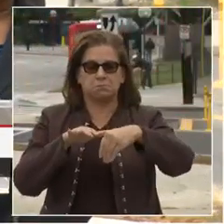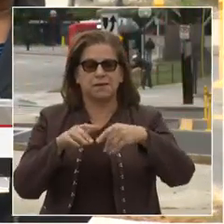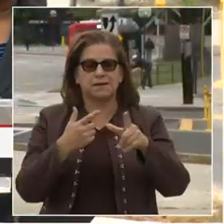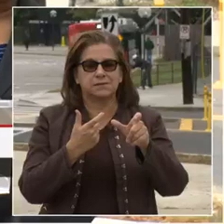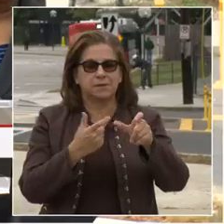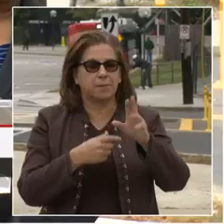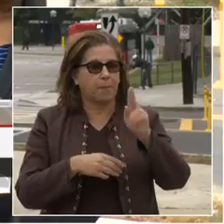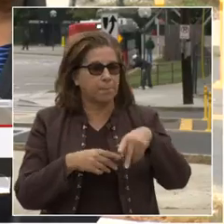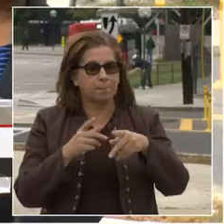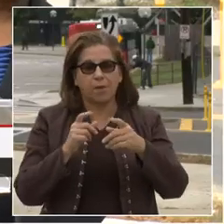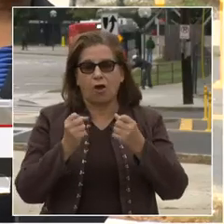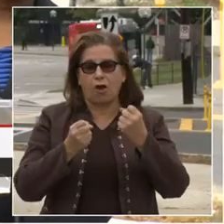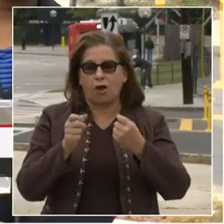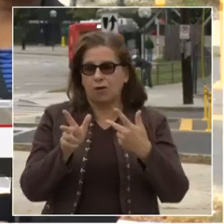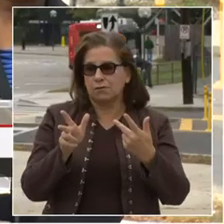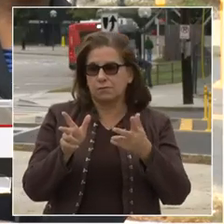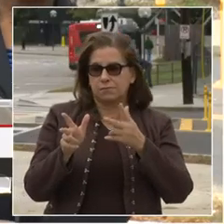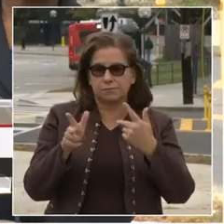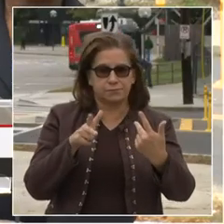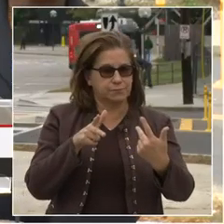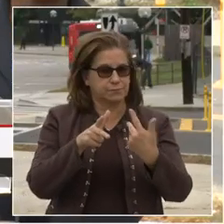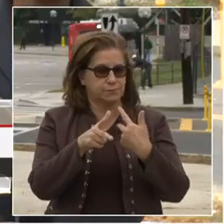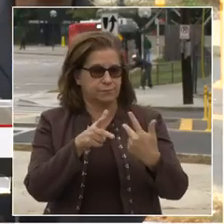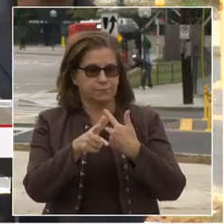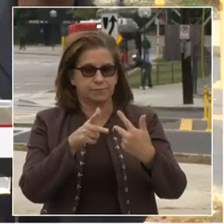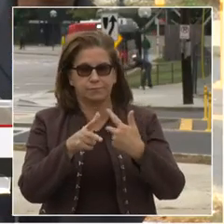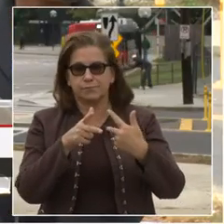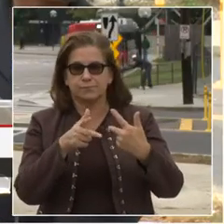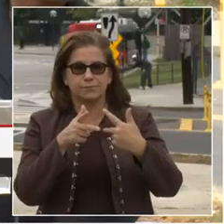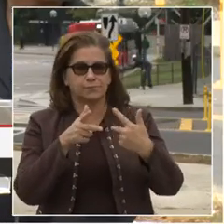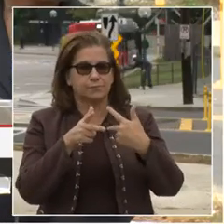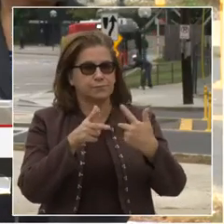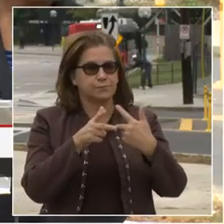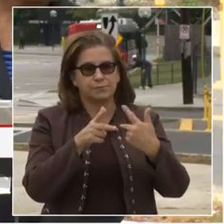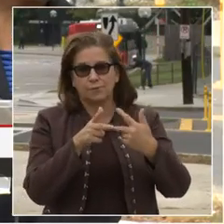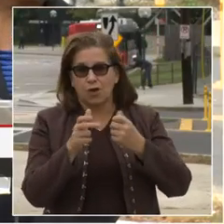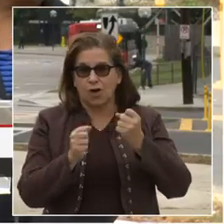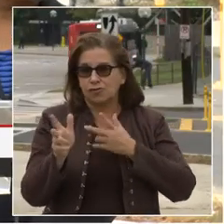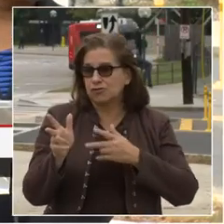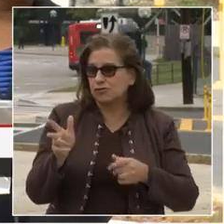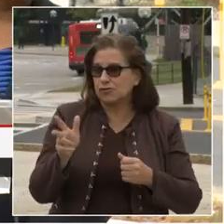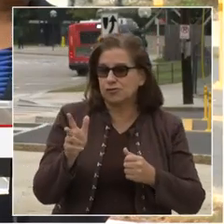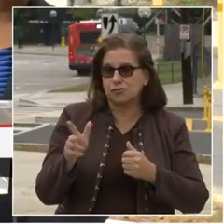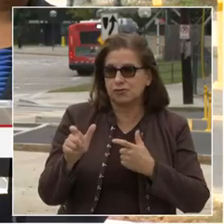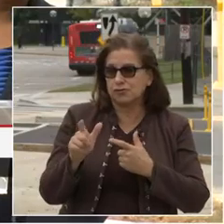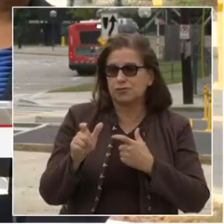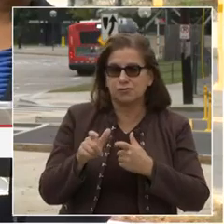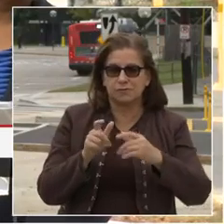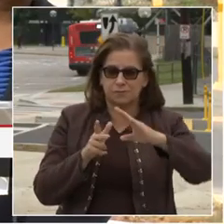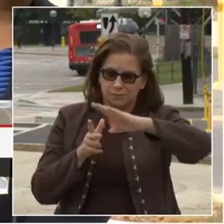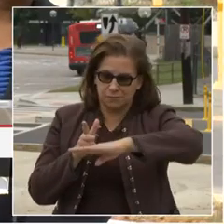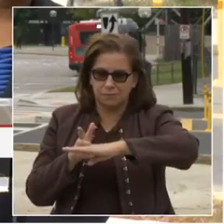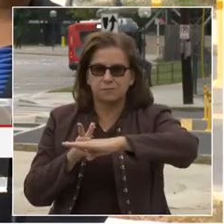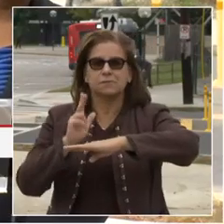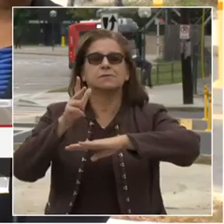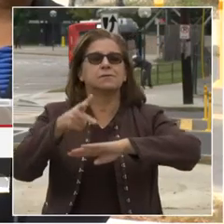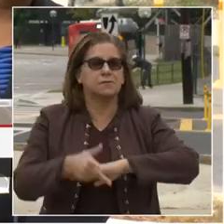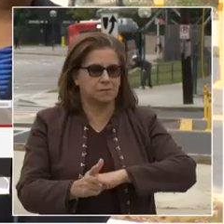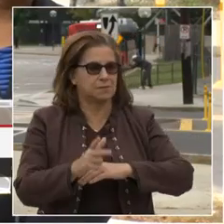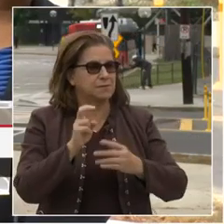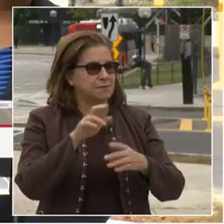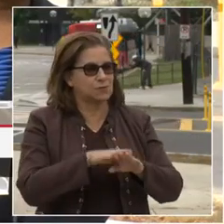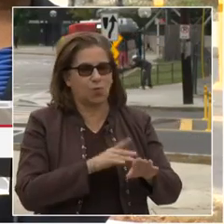sign, those do not require, should not have required a traffic safety assessment. A lot of the requests that we receive are for speed humps because they want speed